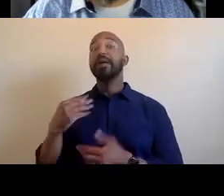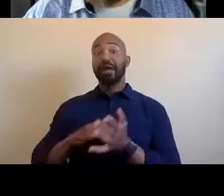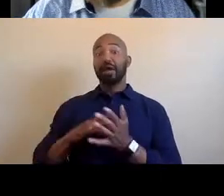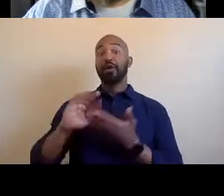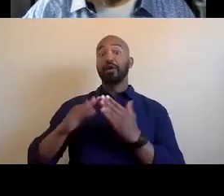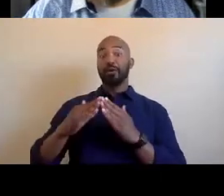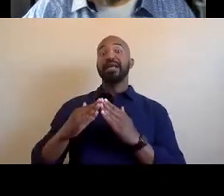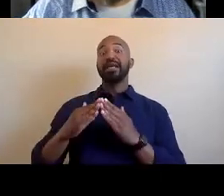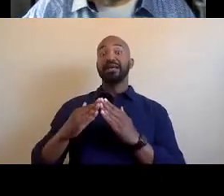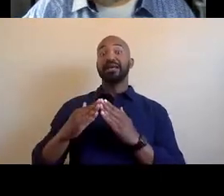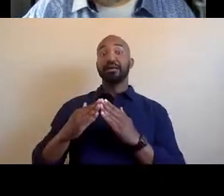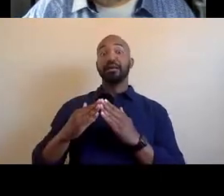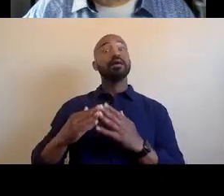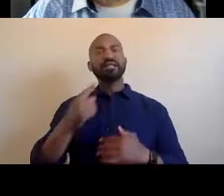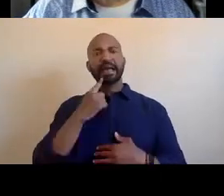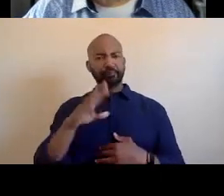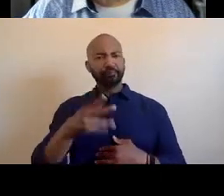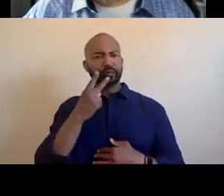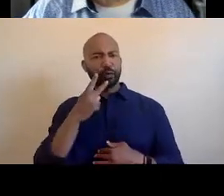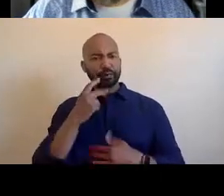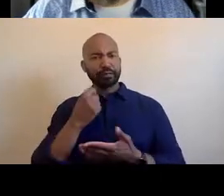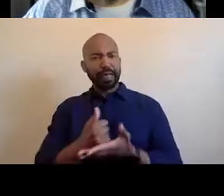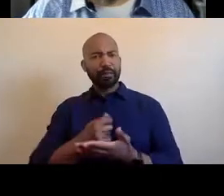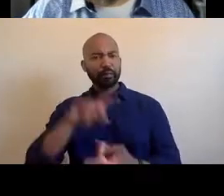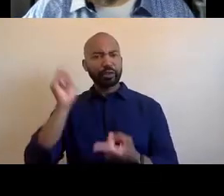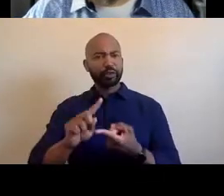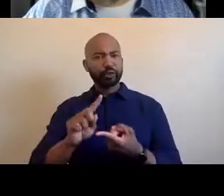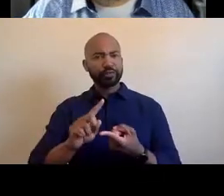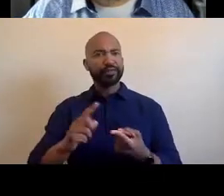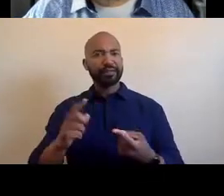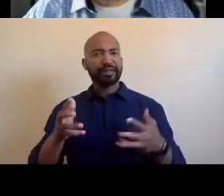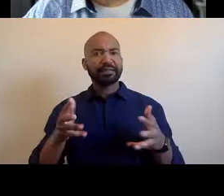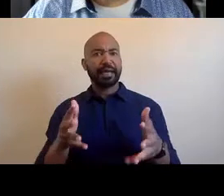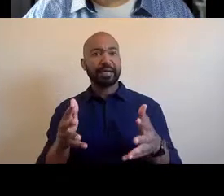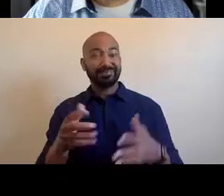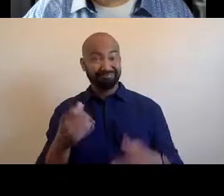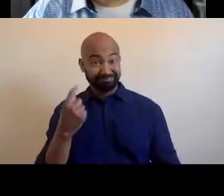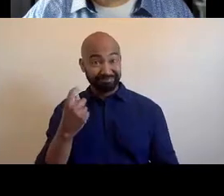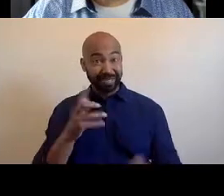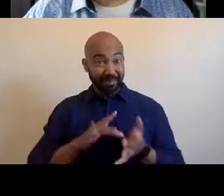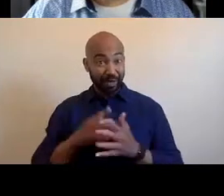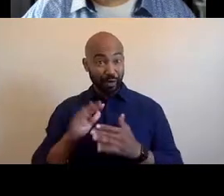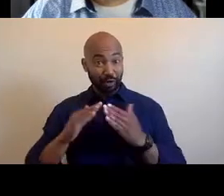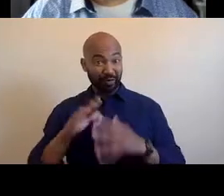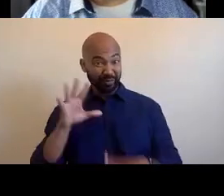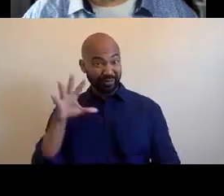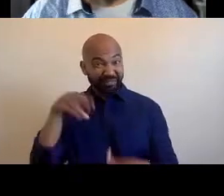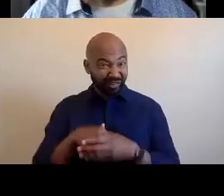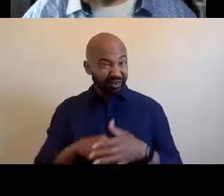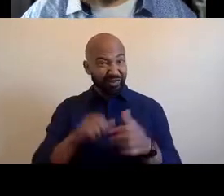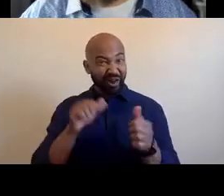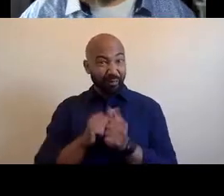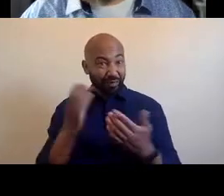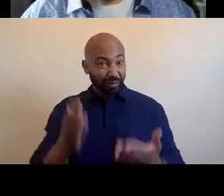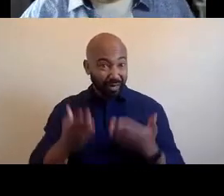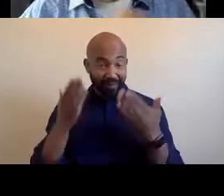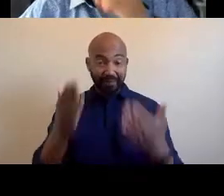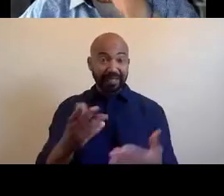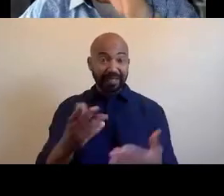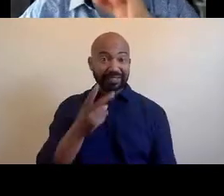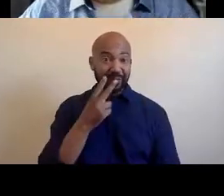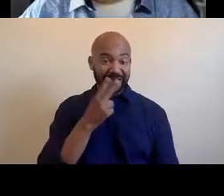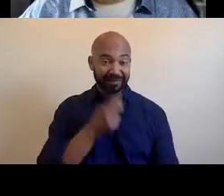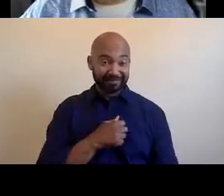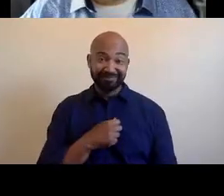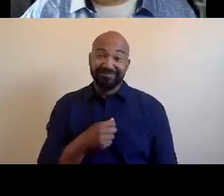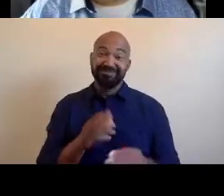to reduce anxiety. So I just want everyone to know that the medical community was very much a part of recommending smoking. Obviously, things